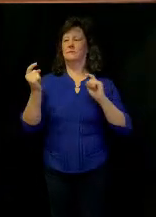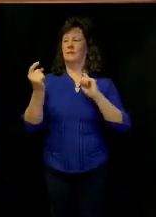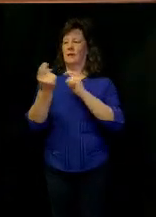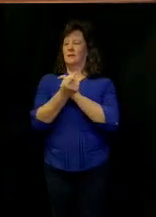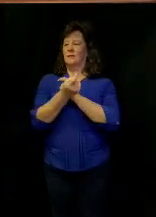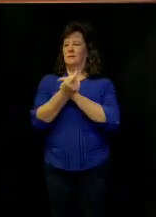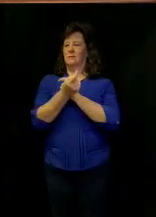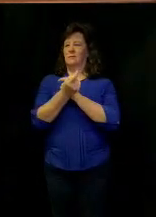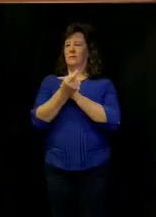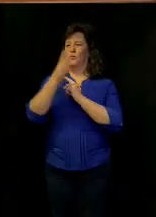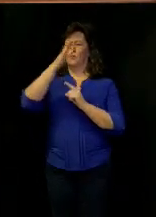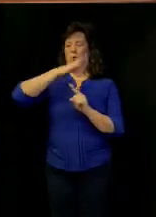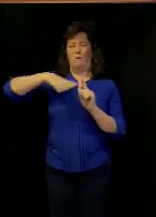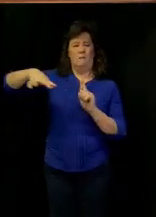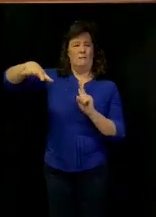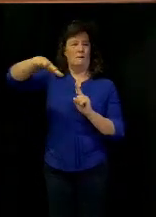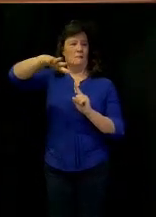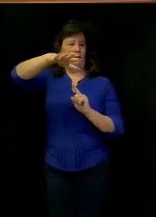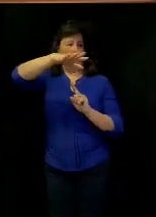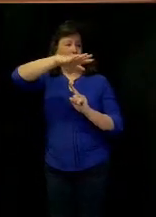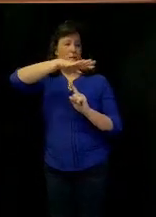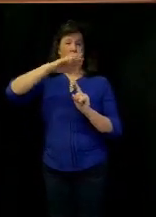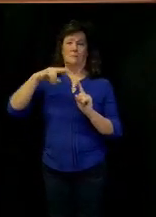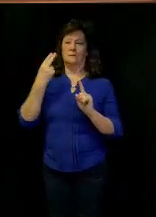change around us.